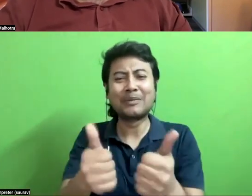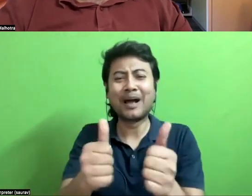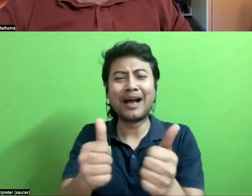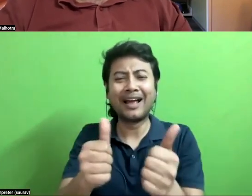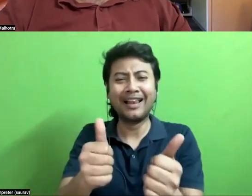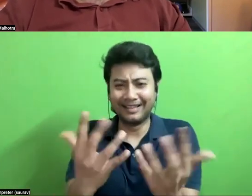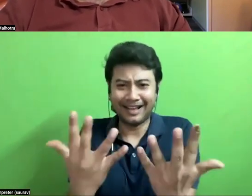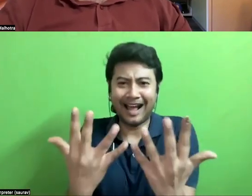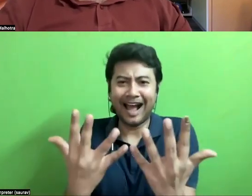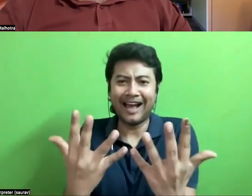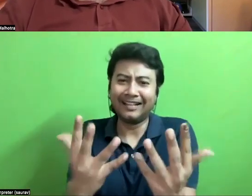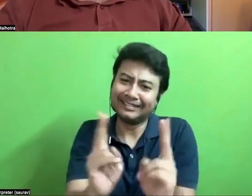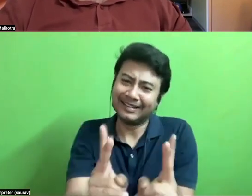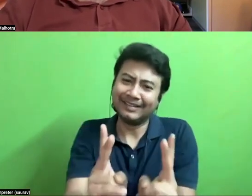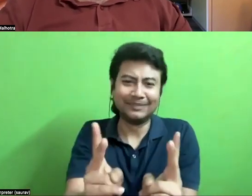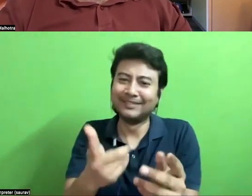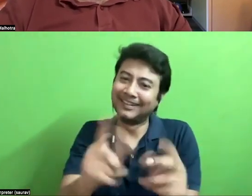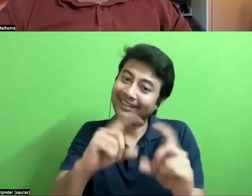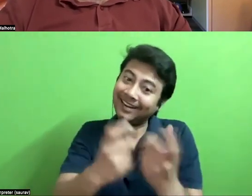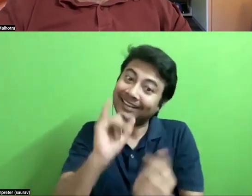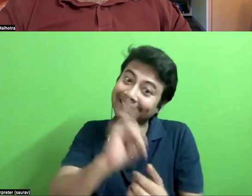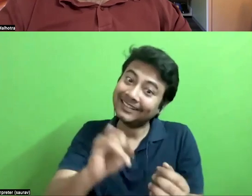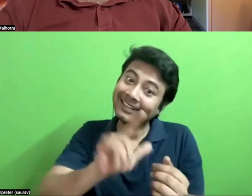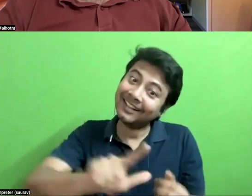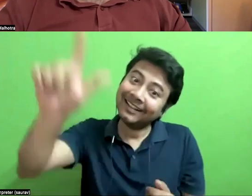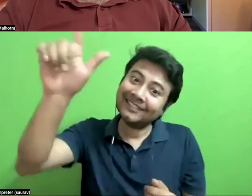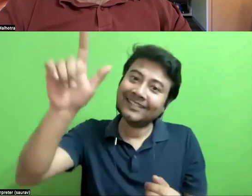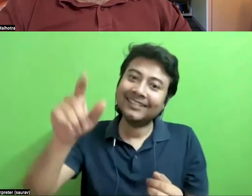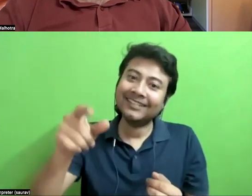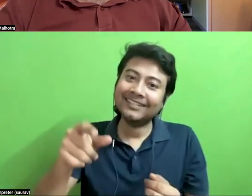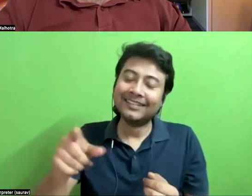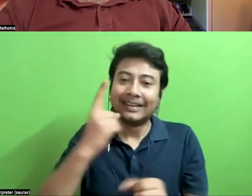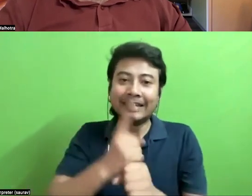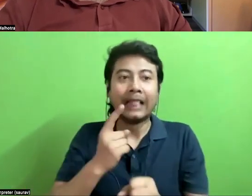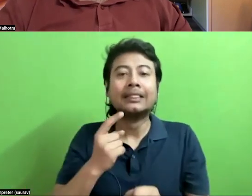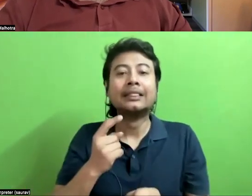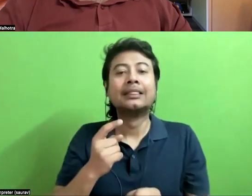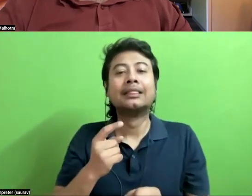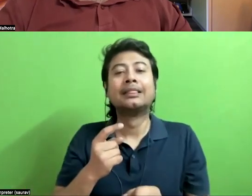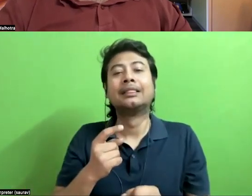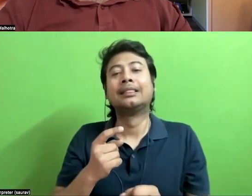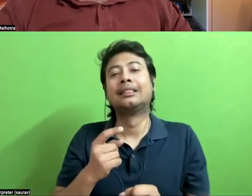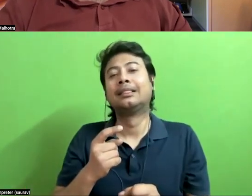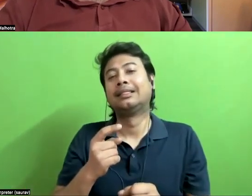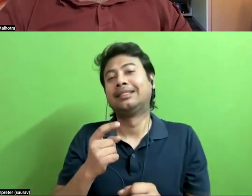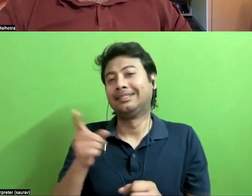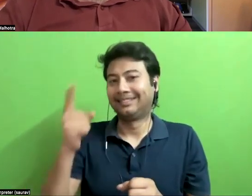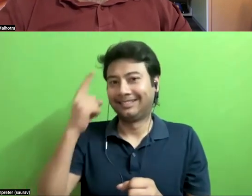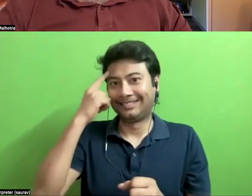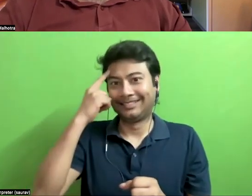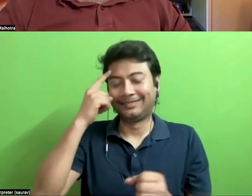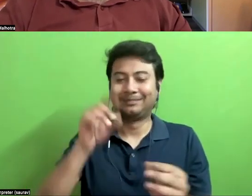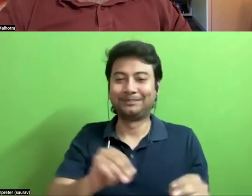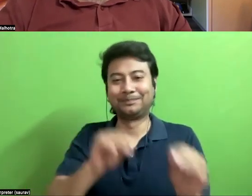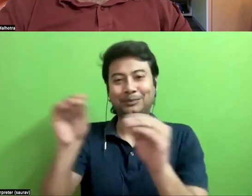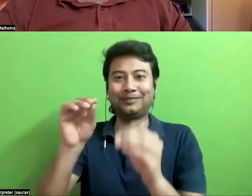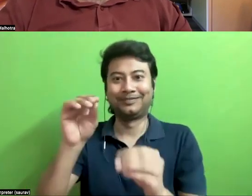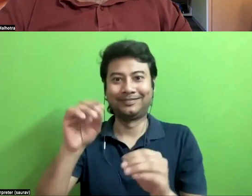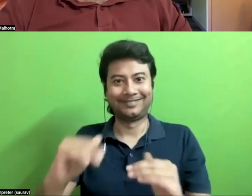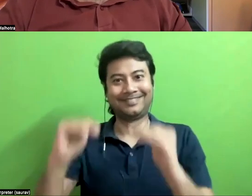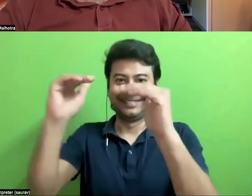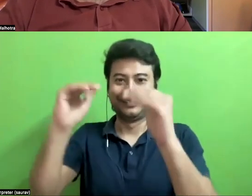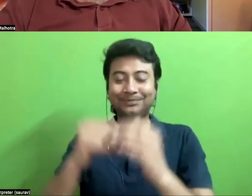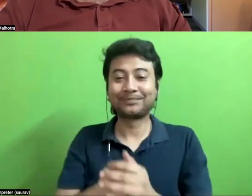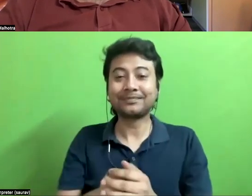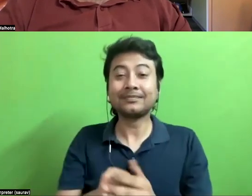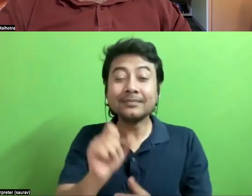me what you want to do. Luckily, sense prevailed and I was promoted to the next class. But I think as a person with a disability, what I've also